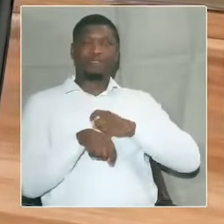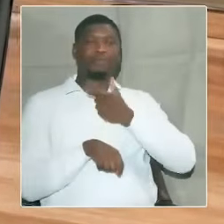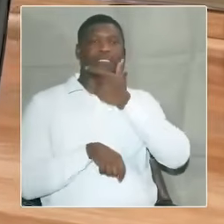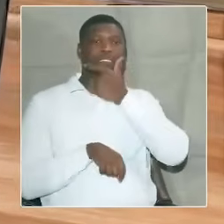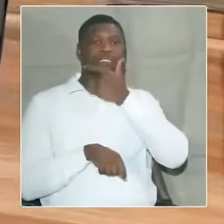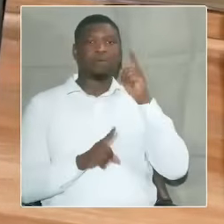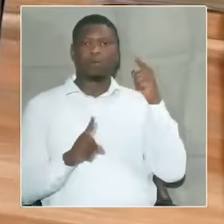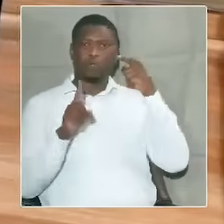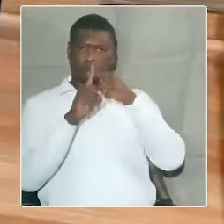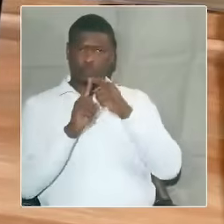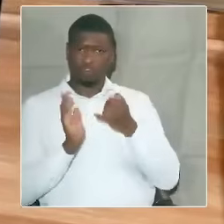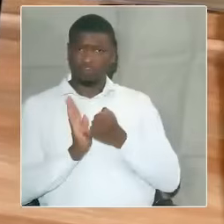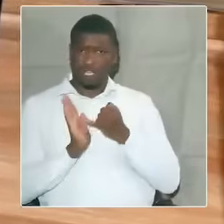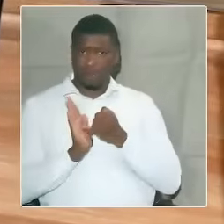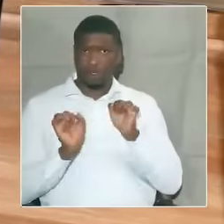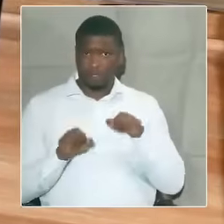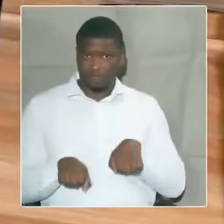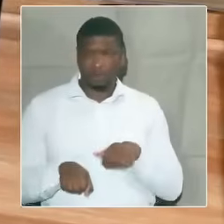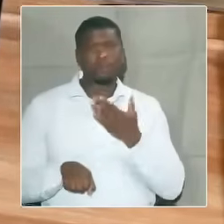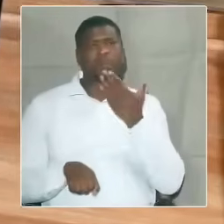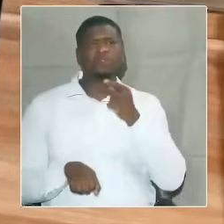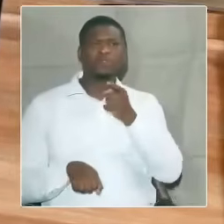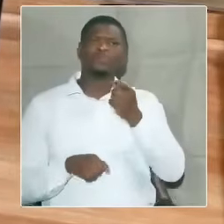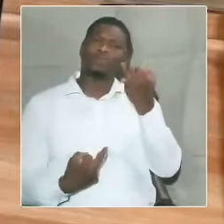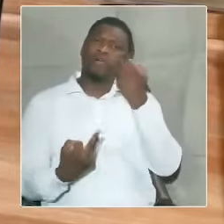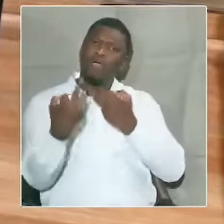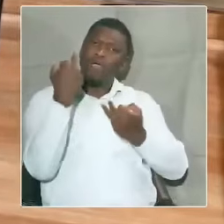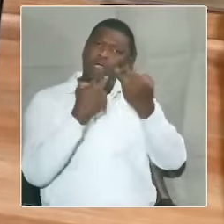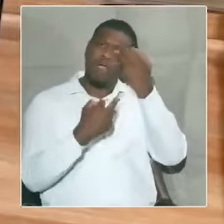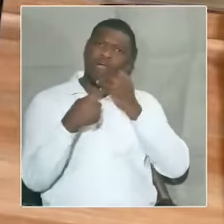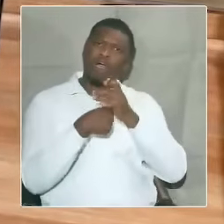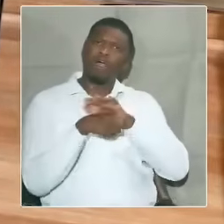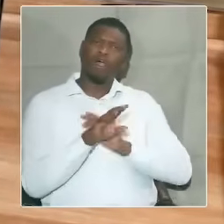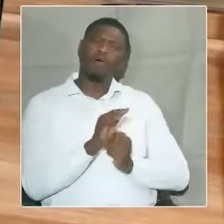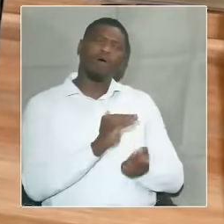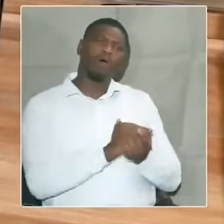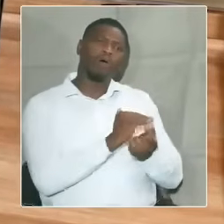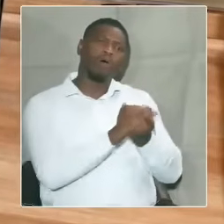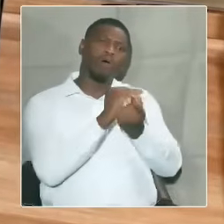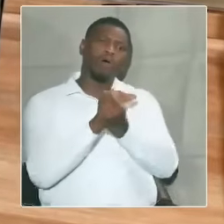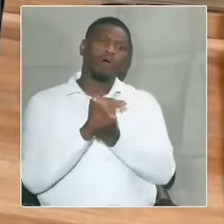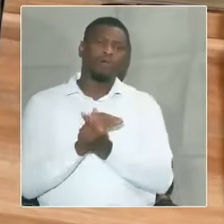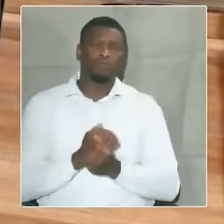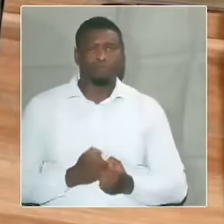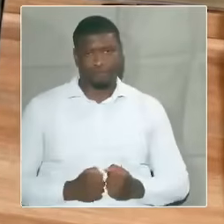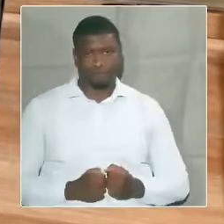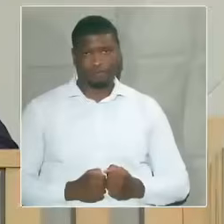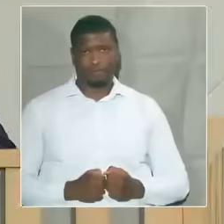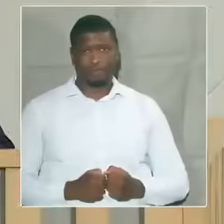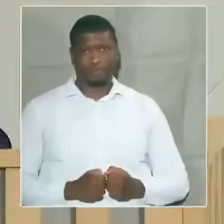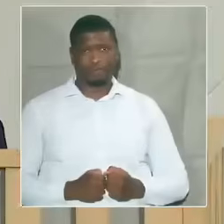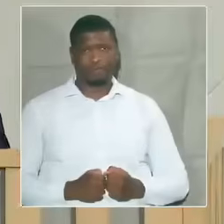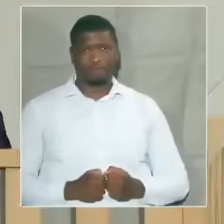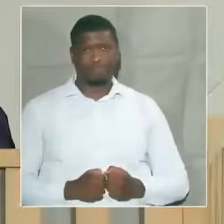in December to January. If you could just take the commission through that.